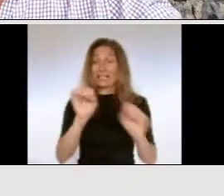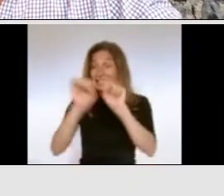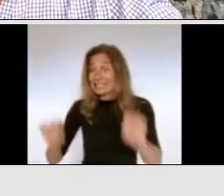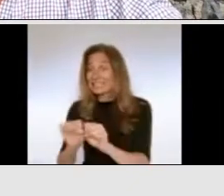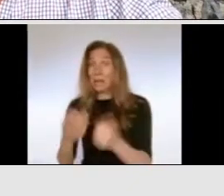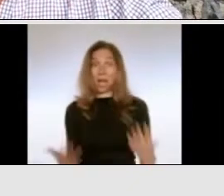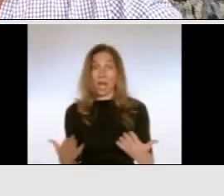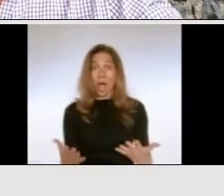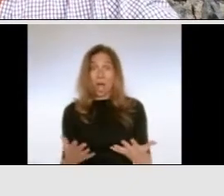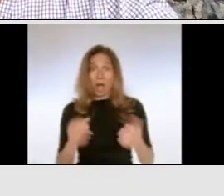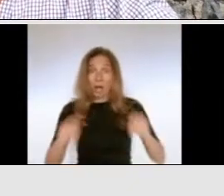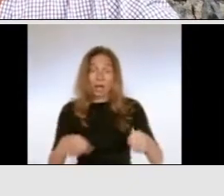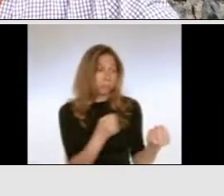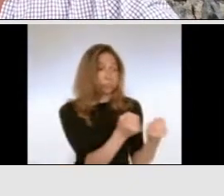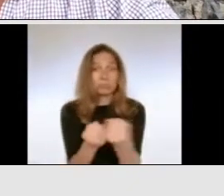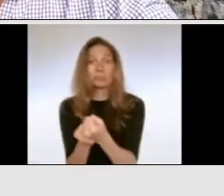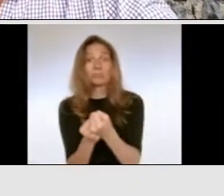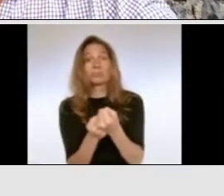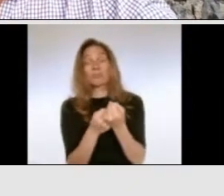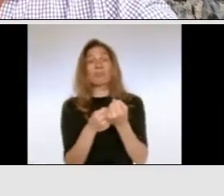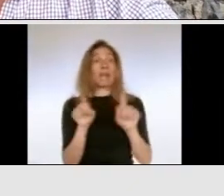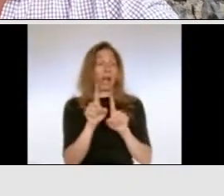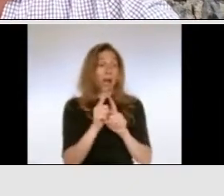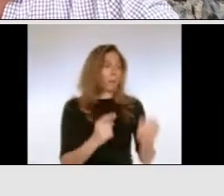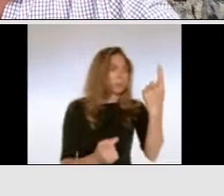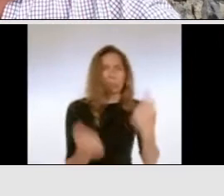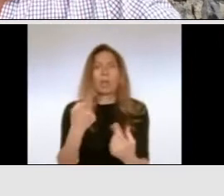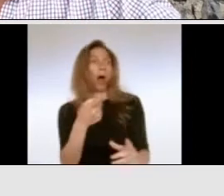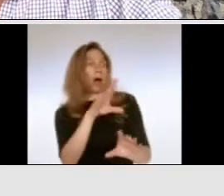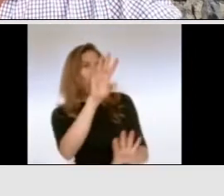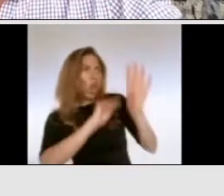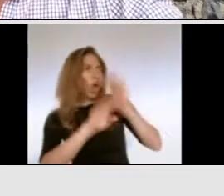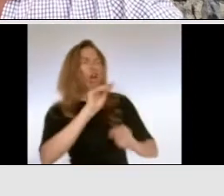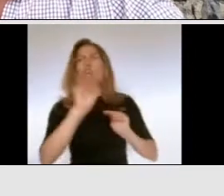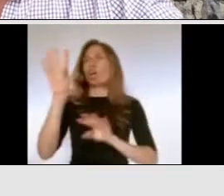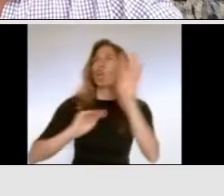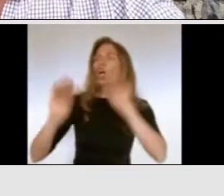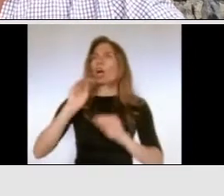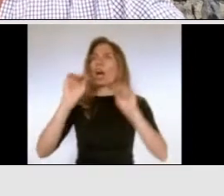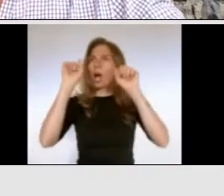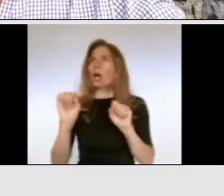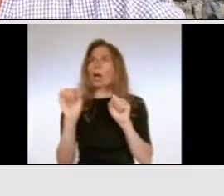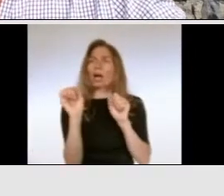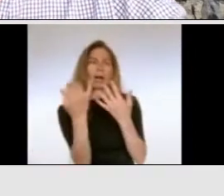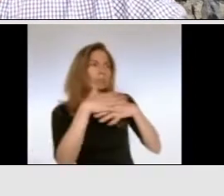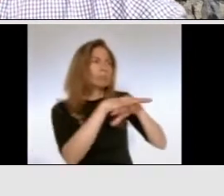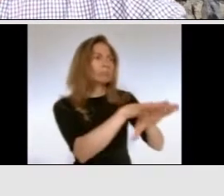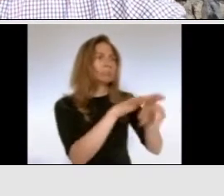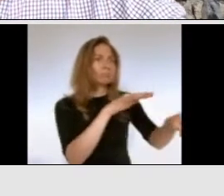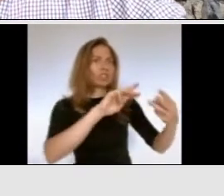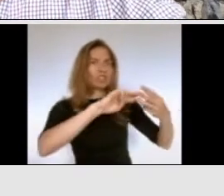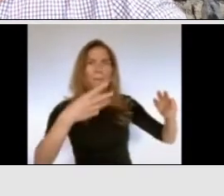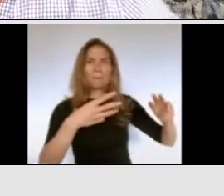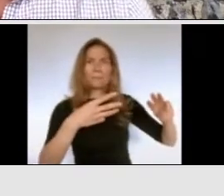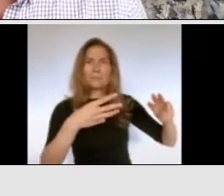time and to learn from the sort of experiences that we're having now from a broad range of stakeholders.